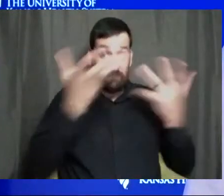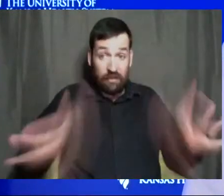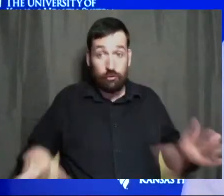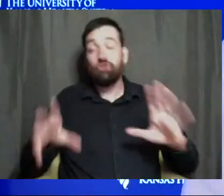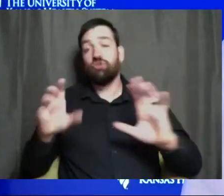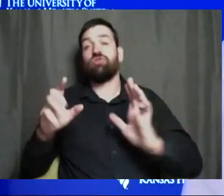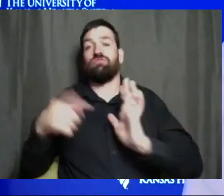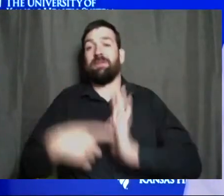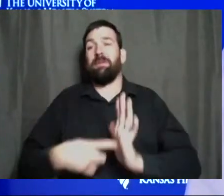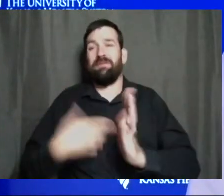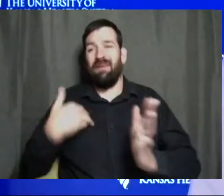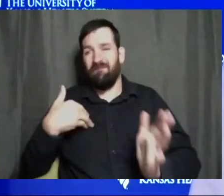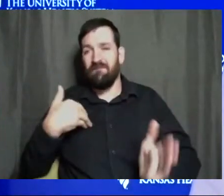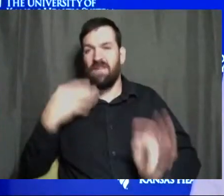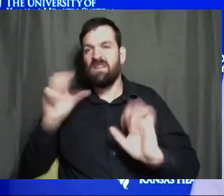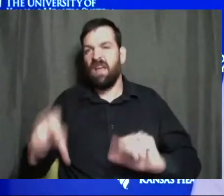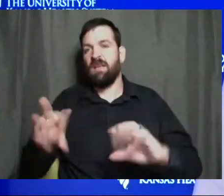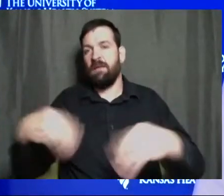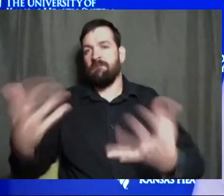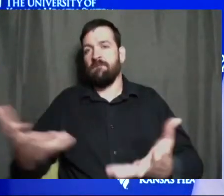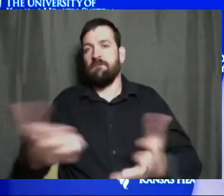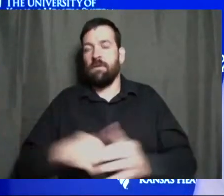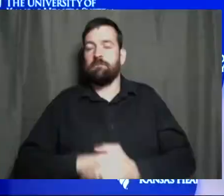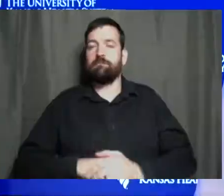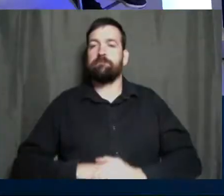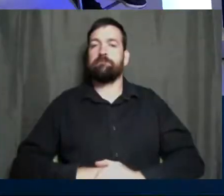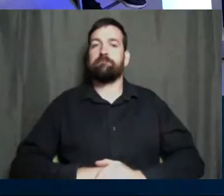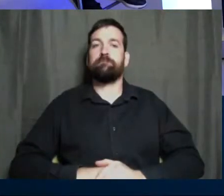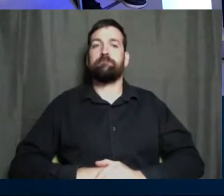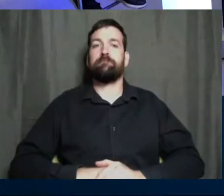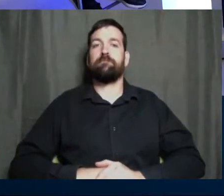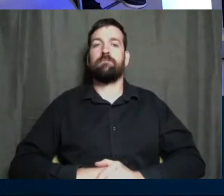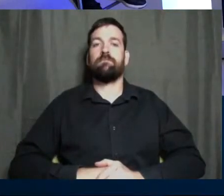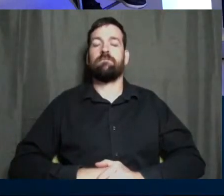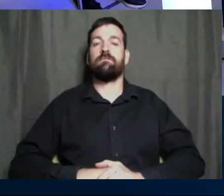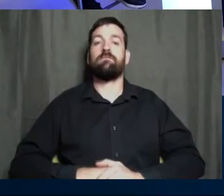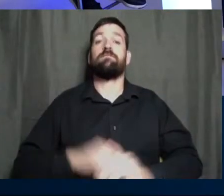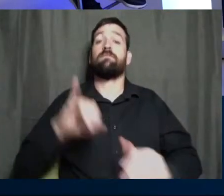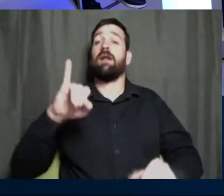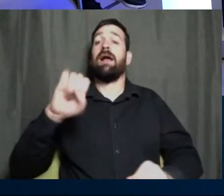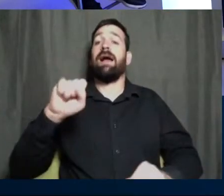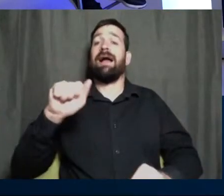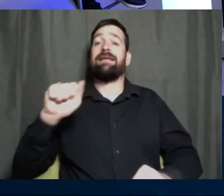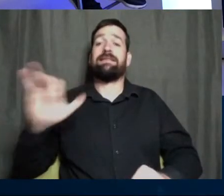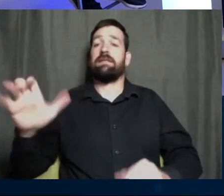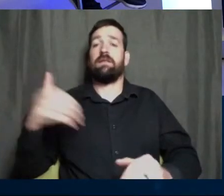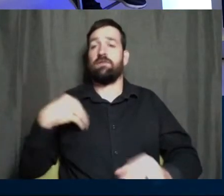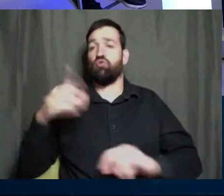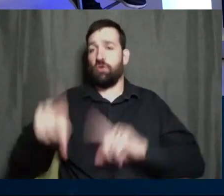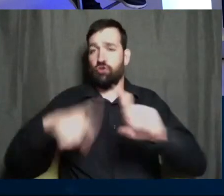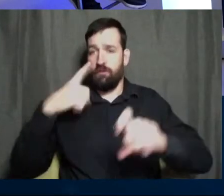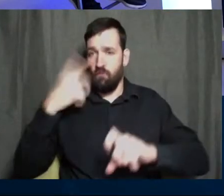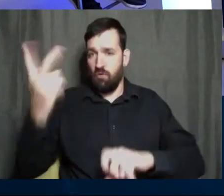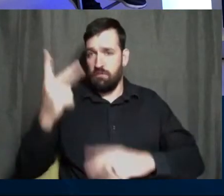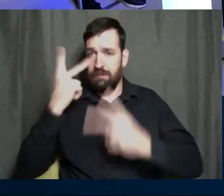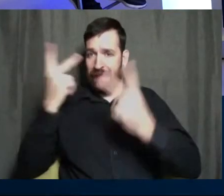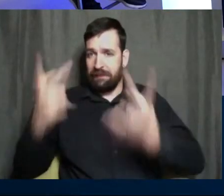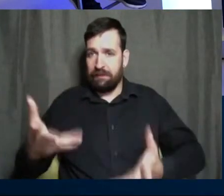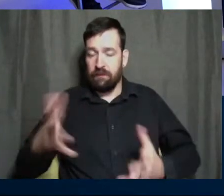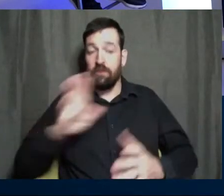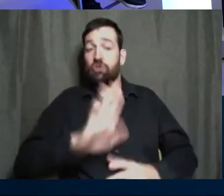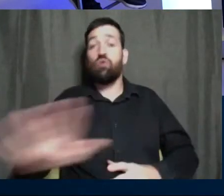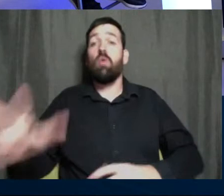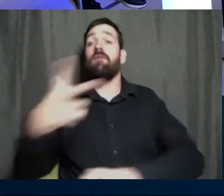them that symptomatic therapy. Okay, Isaac has a question for our guests. Have your vaccine clinics had